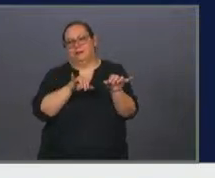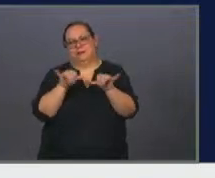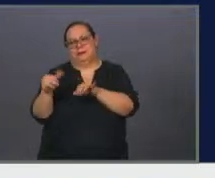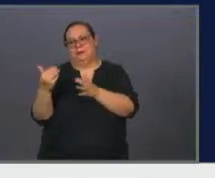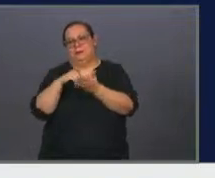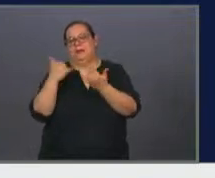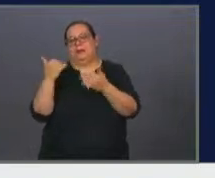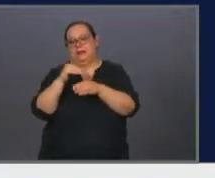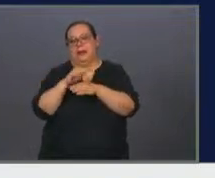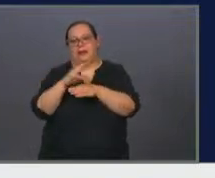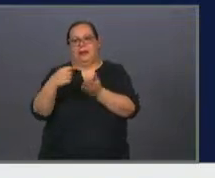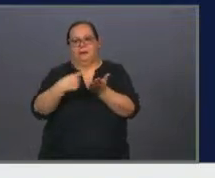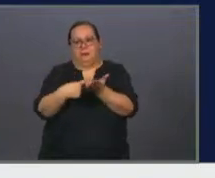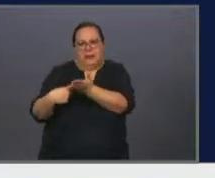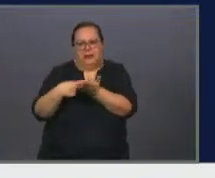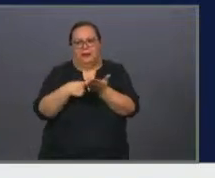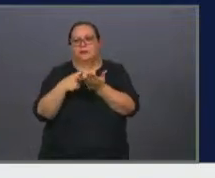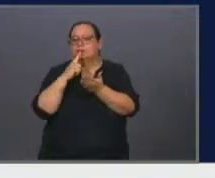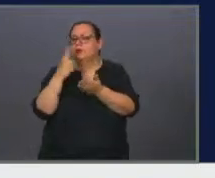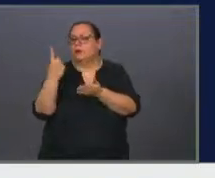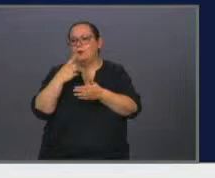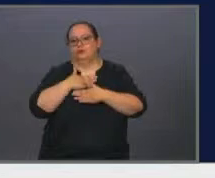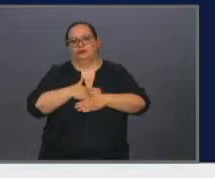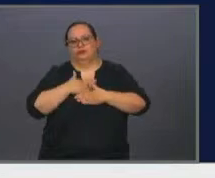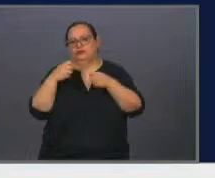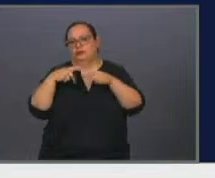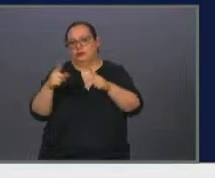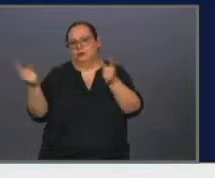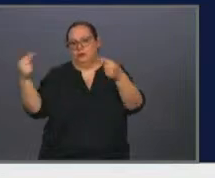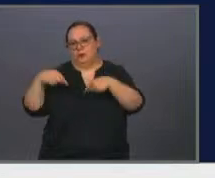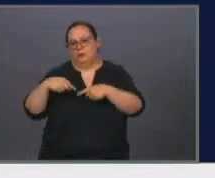and debating. I appreciate the opportunity always to come and dialogue on these issues.